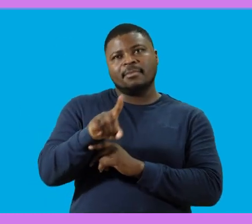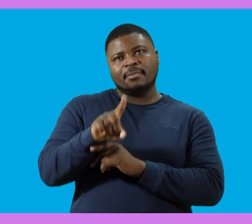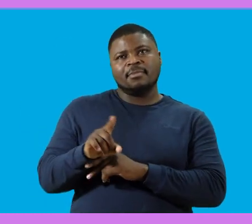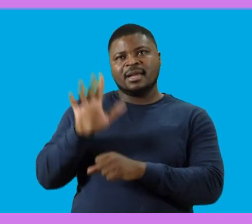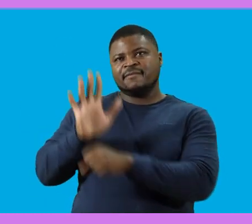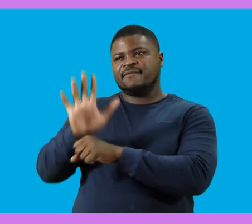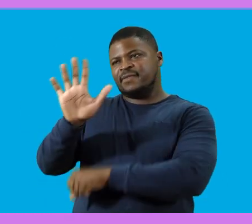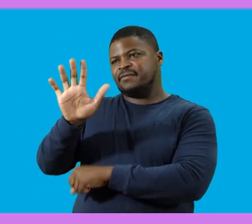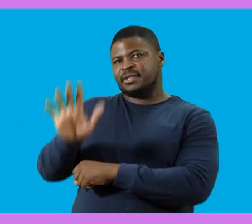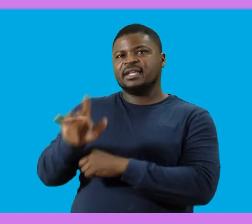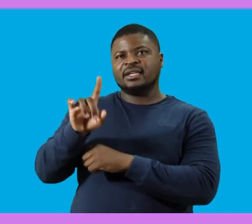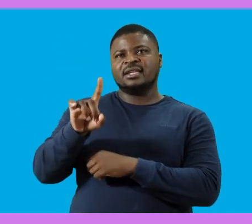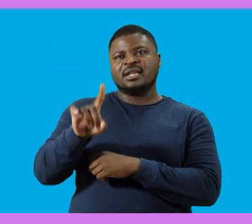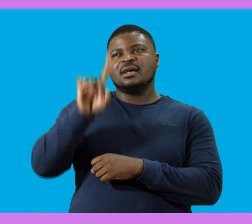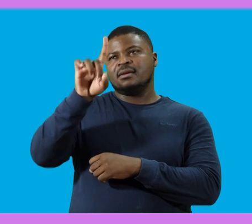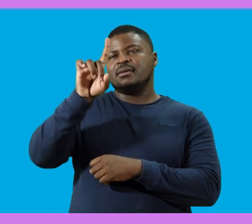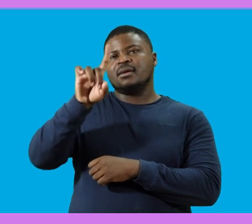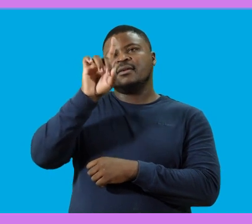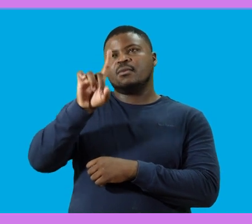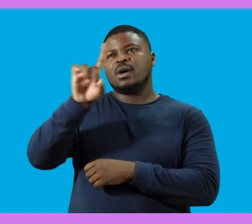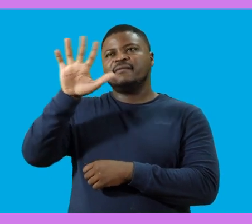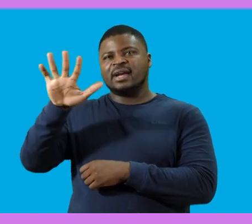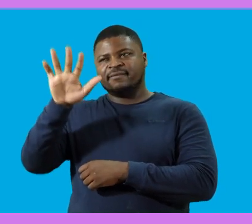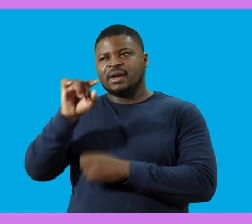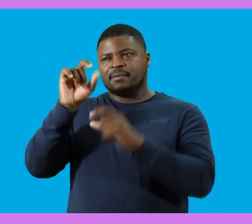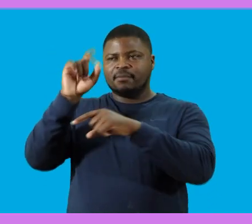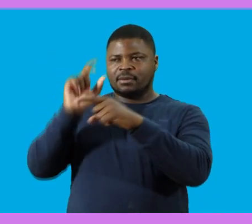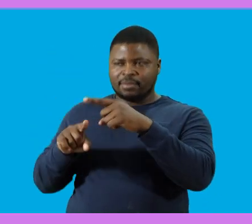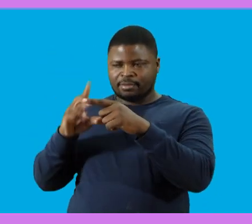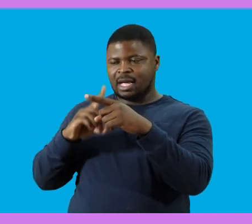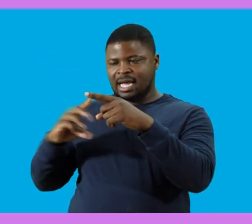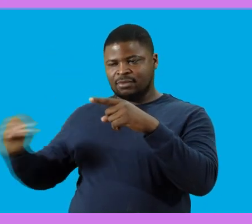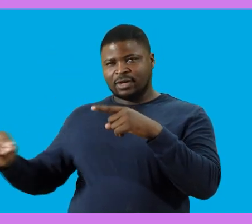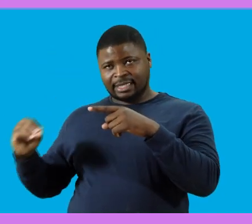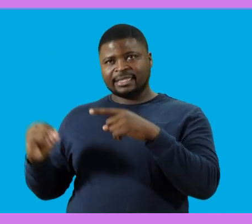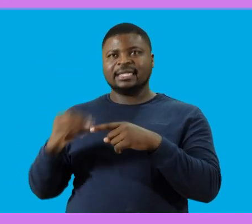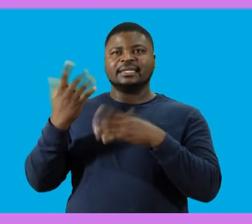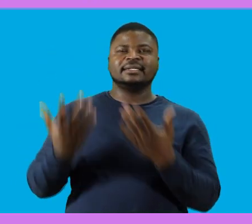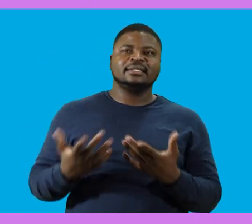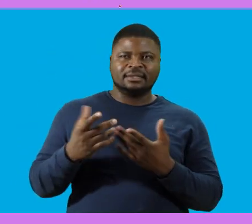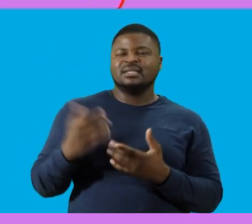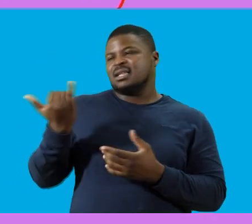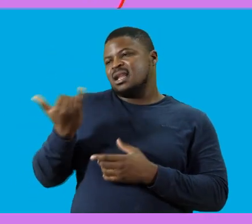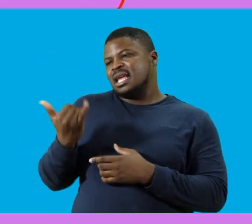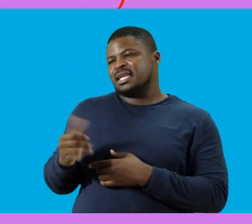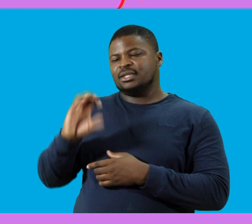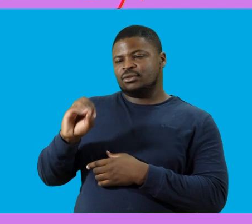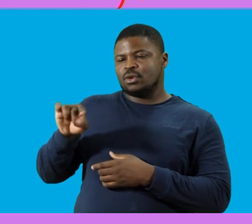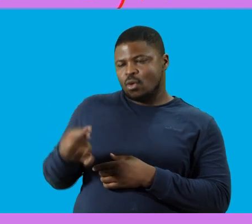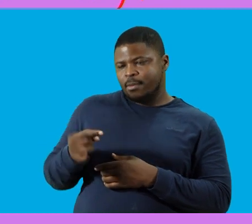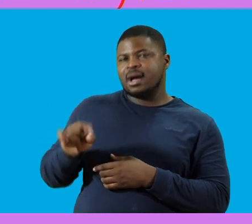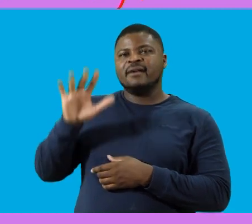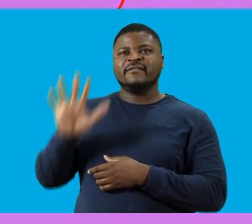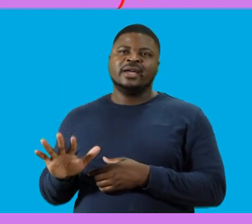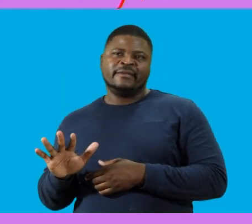is the same as 15 over 100, and that is the same as